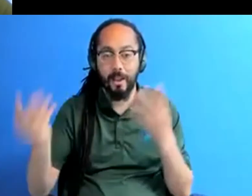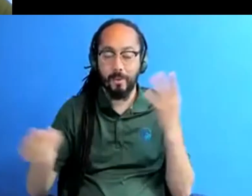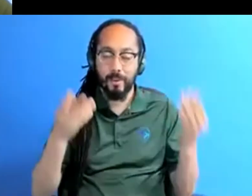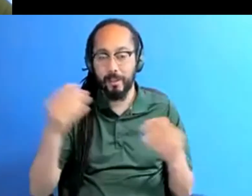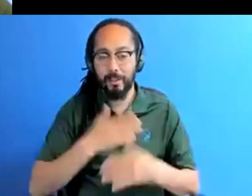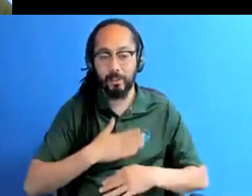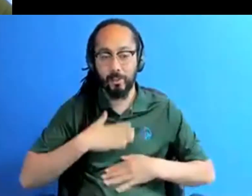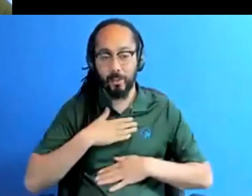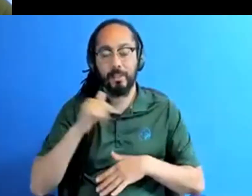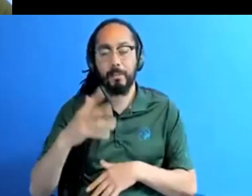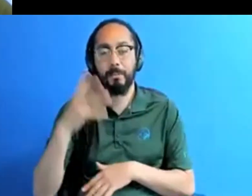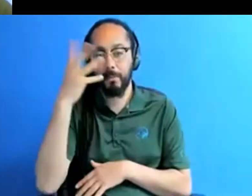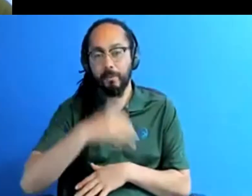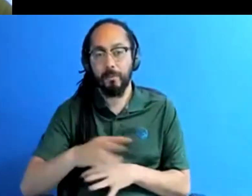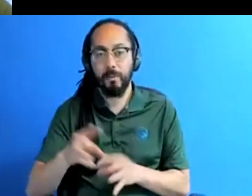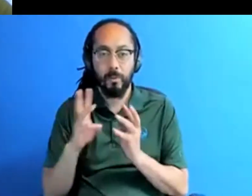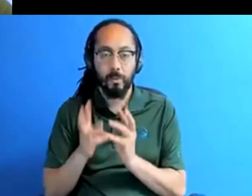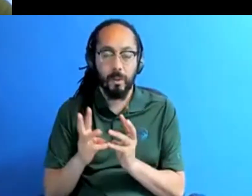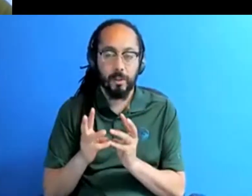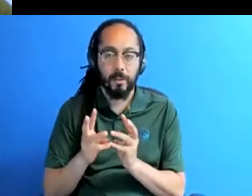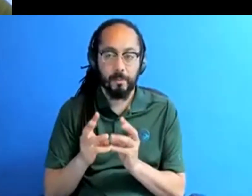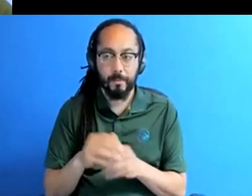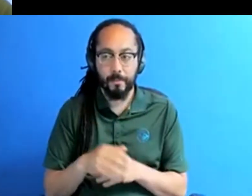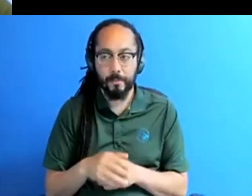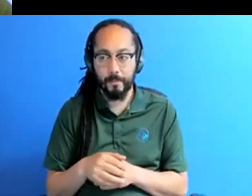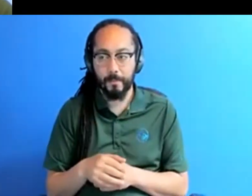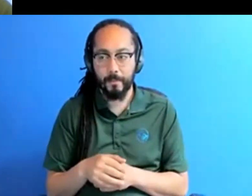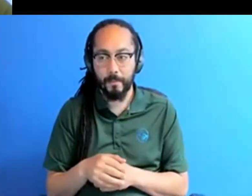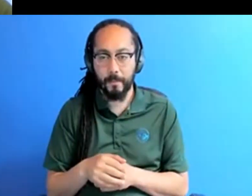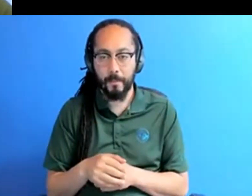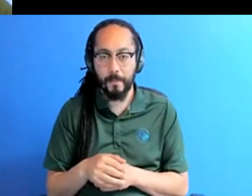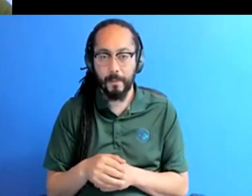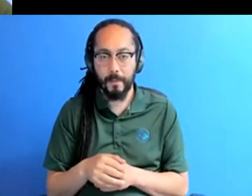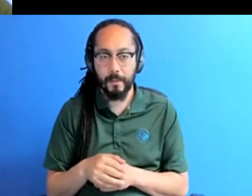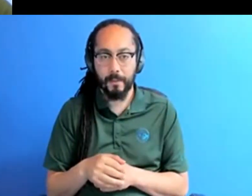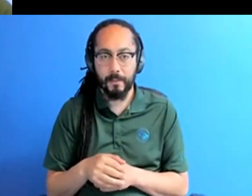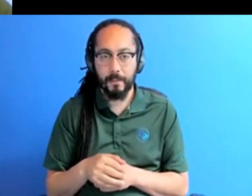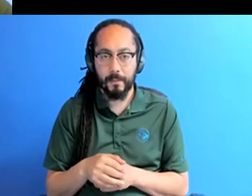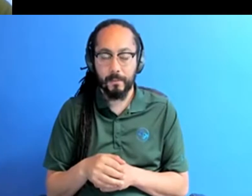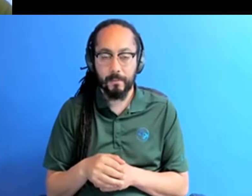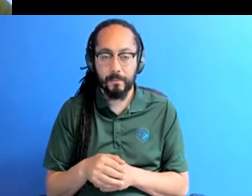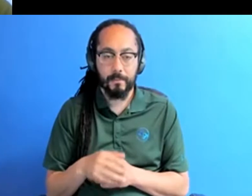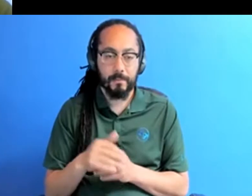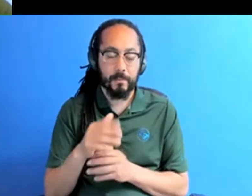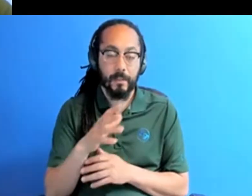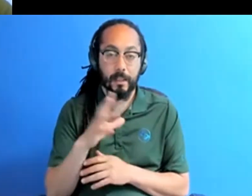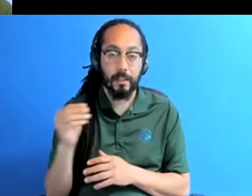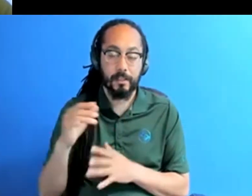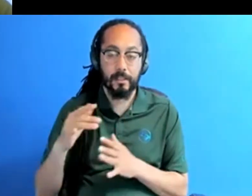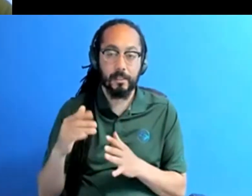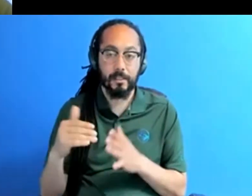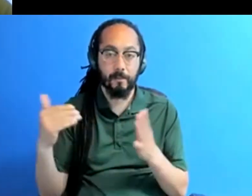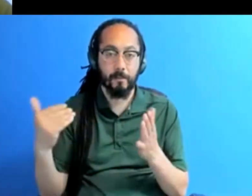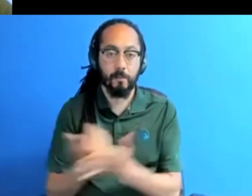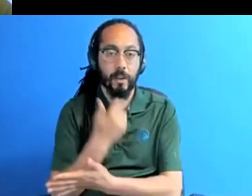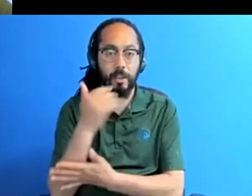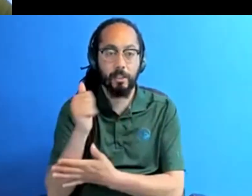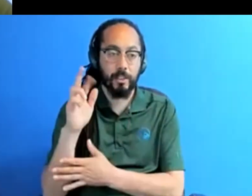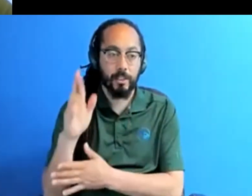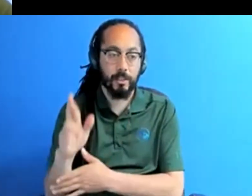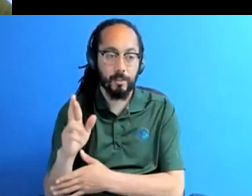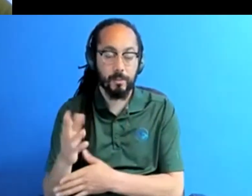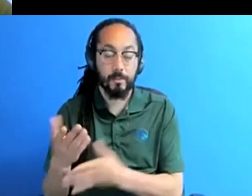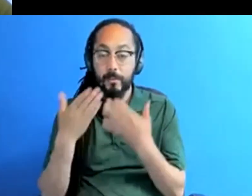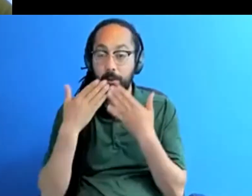beautiful weather of ours and getting some fresh air. I want to thank Charles and the team at